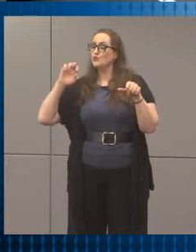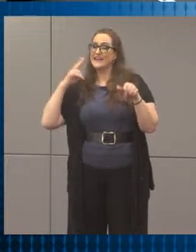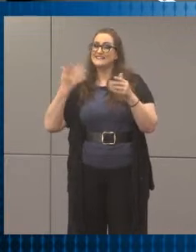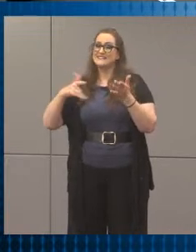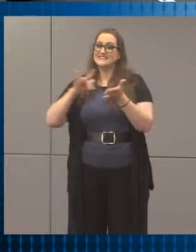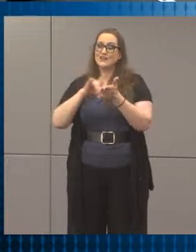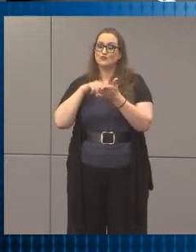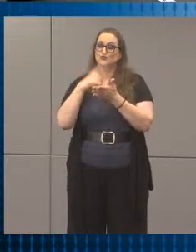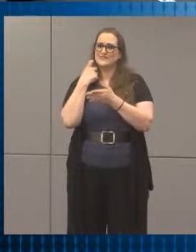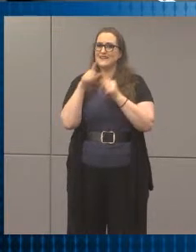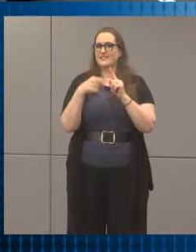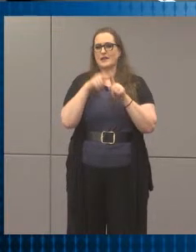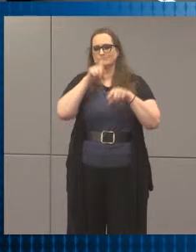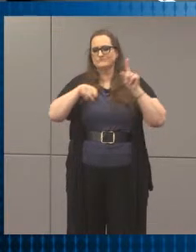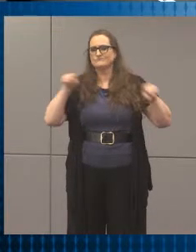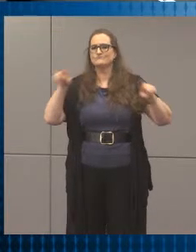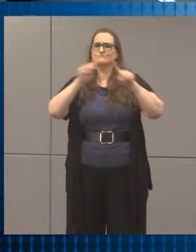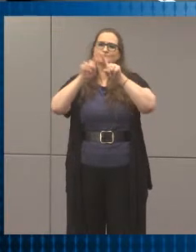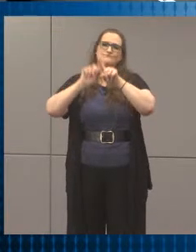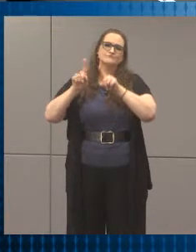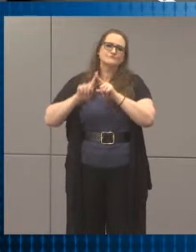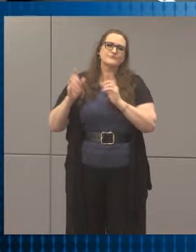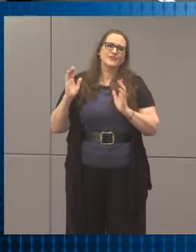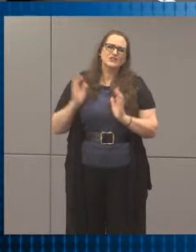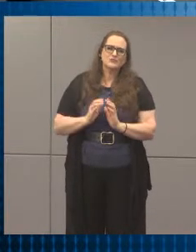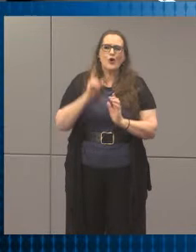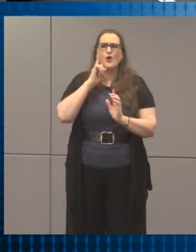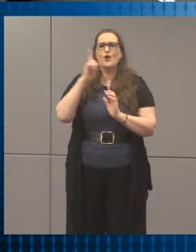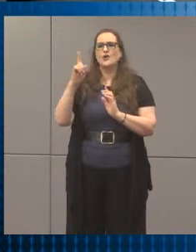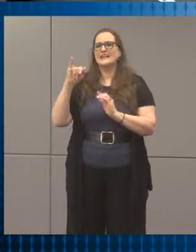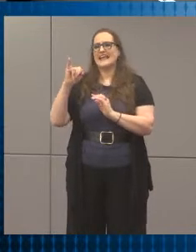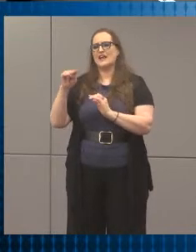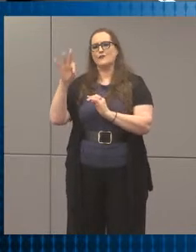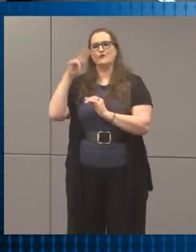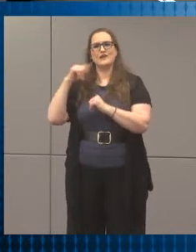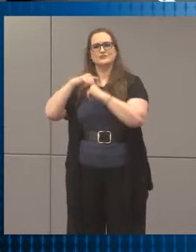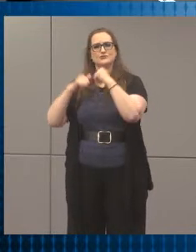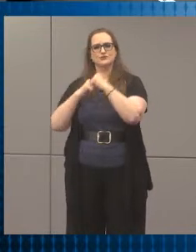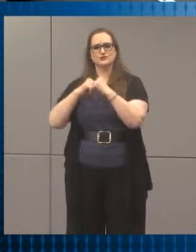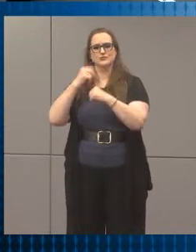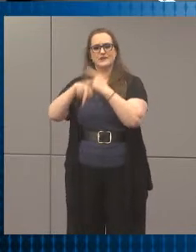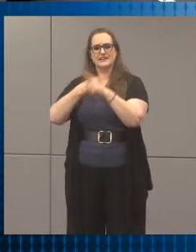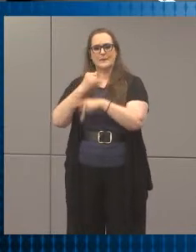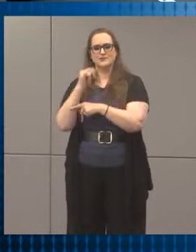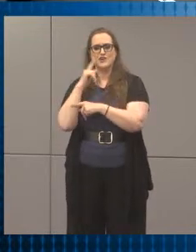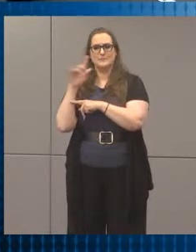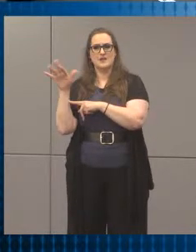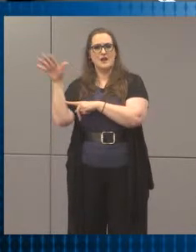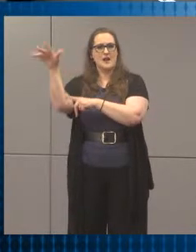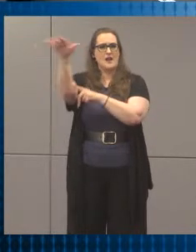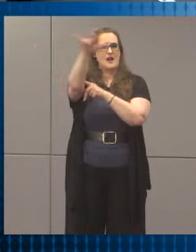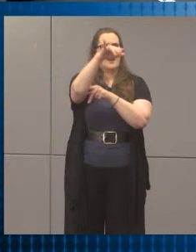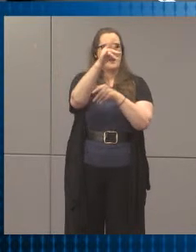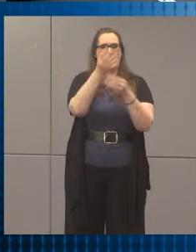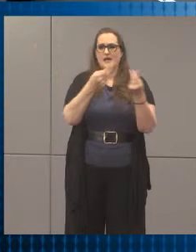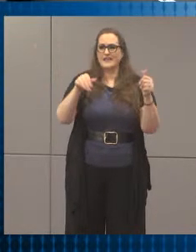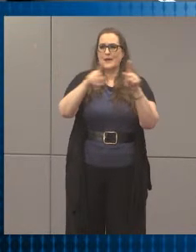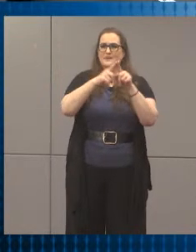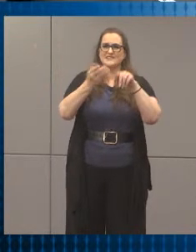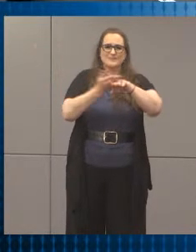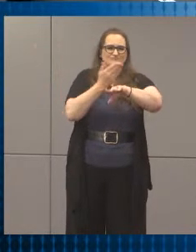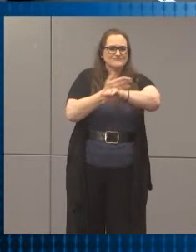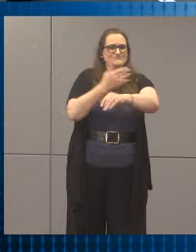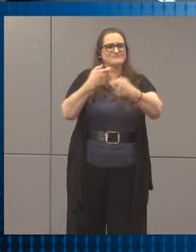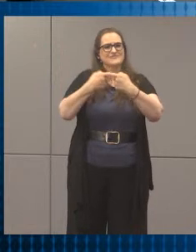recently, and then we've done a variety of smaller infrastructure type jobs around the campuses, updating electrical